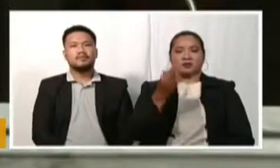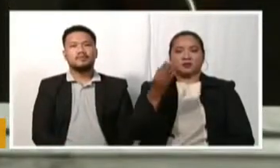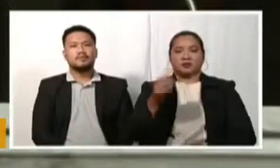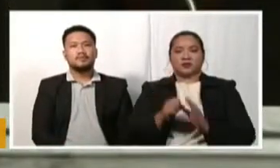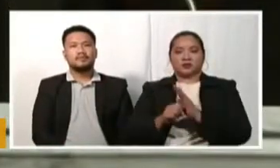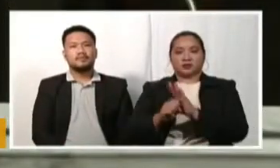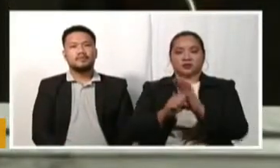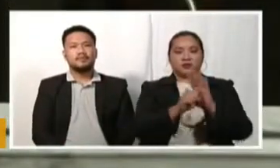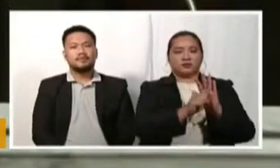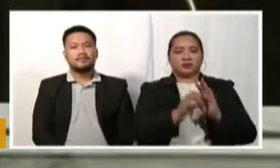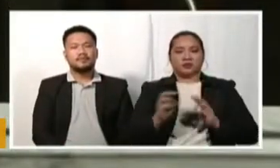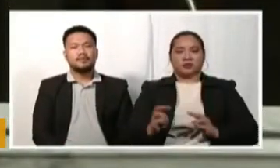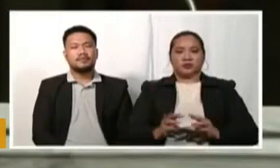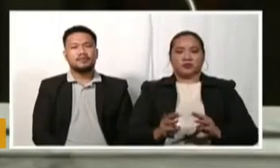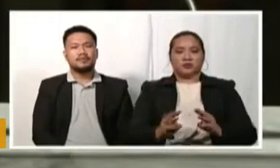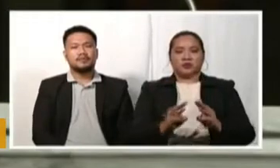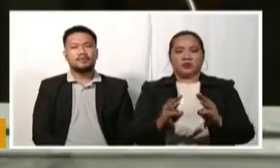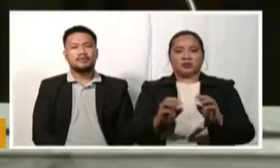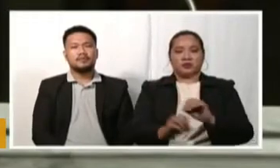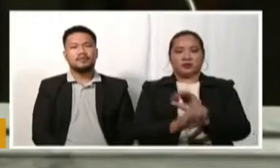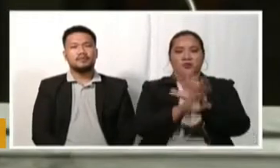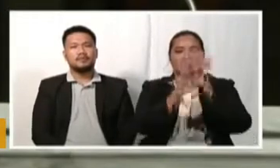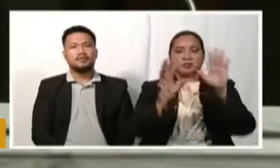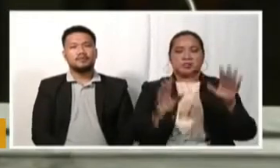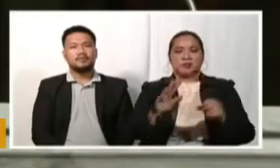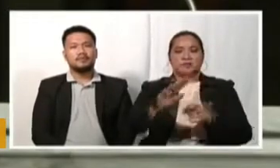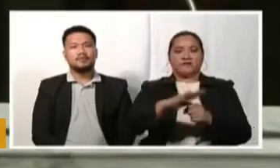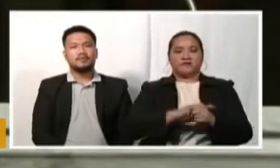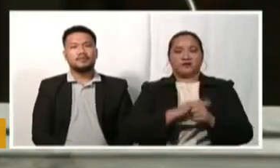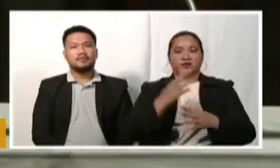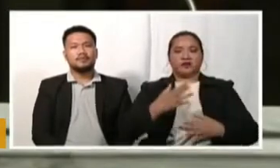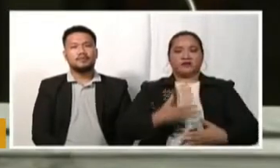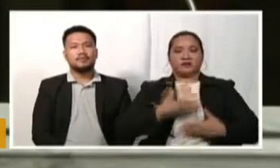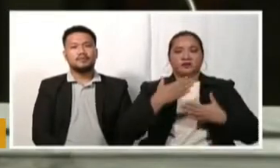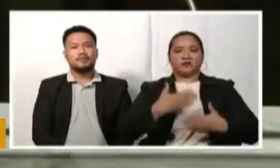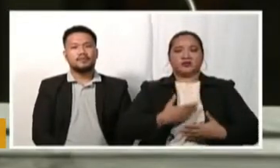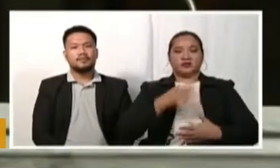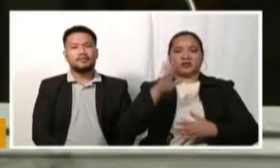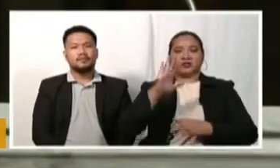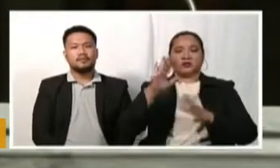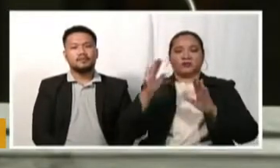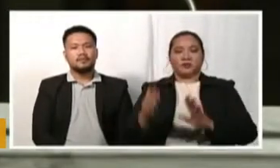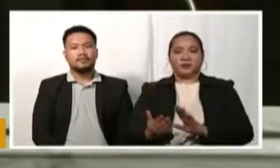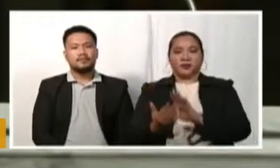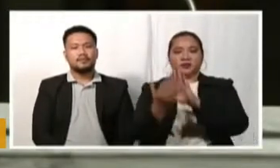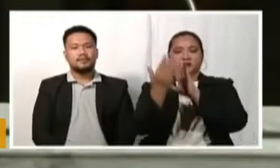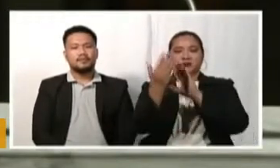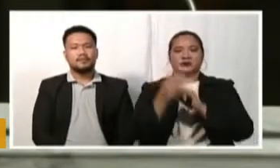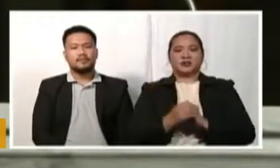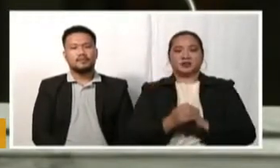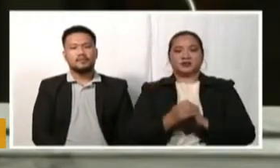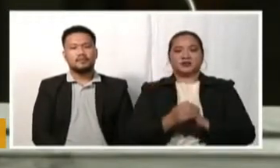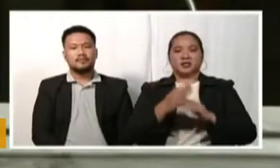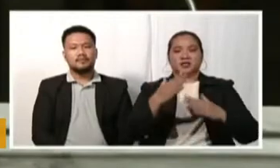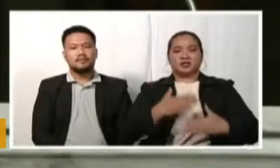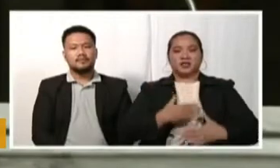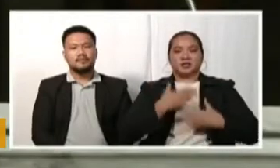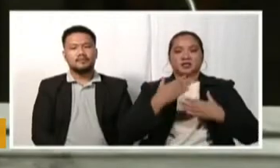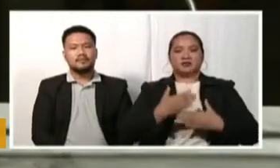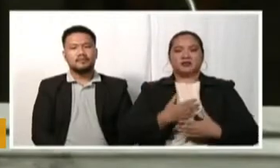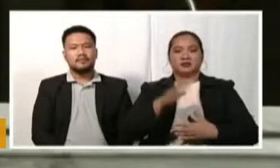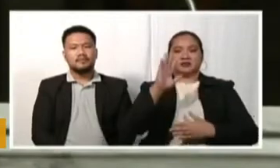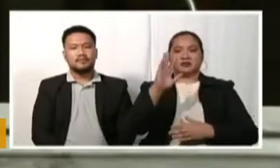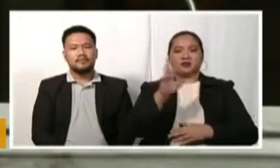Show me the path to life, fullness of joys in your presence, the delights at your